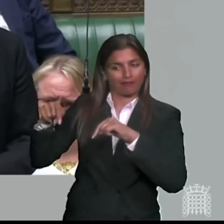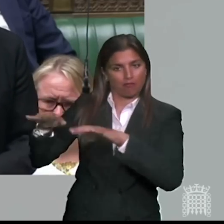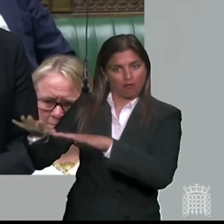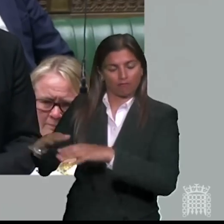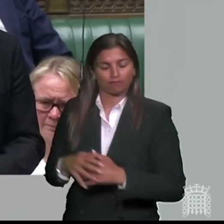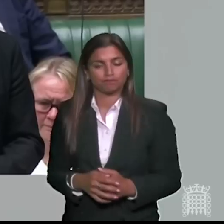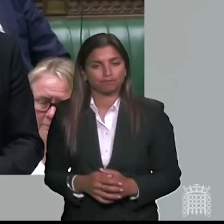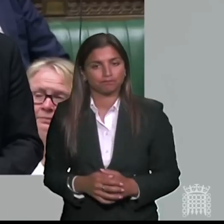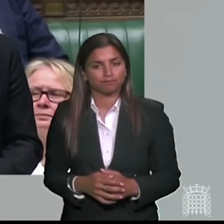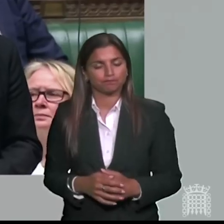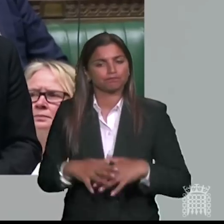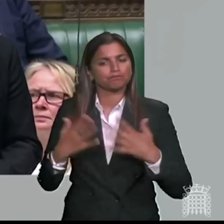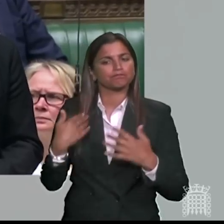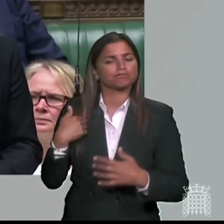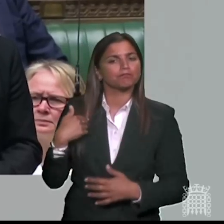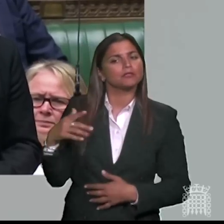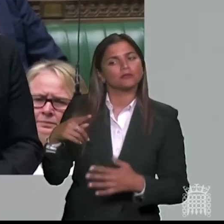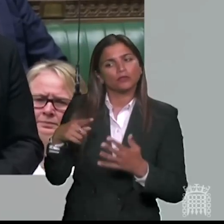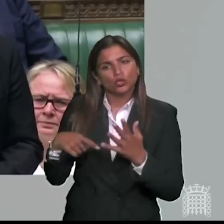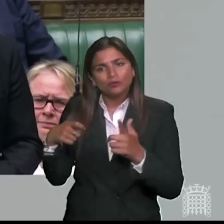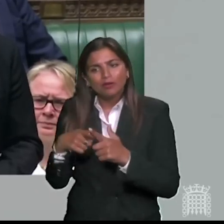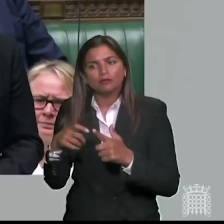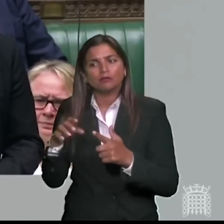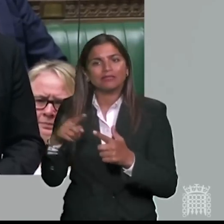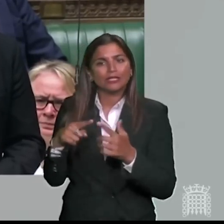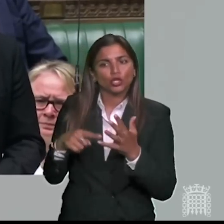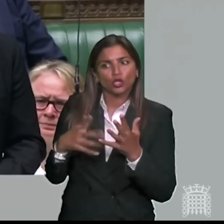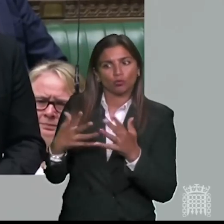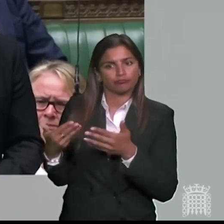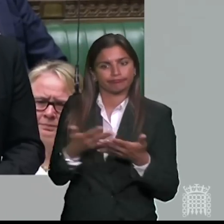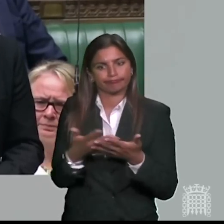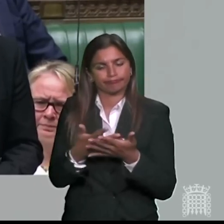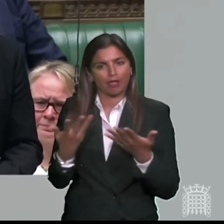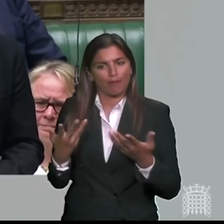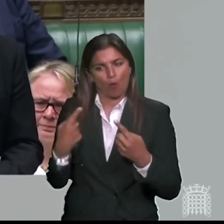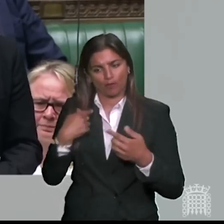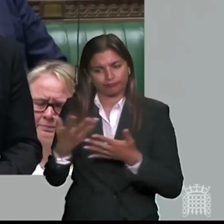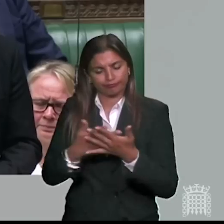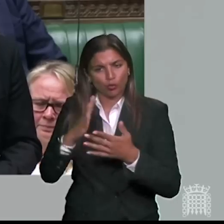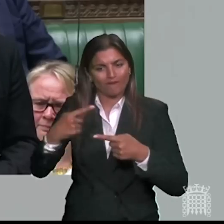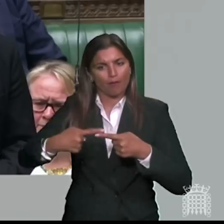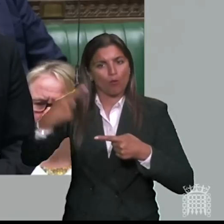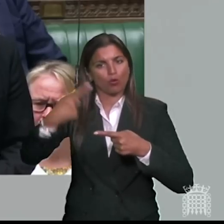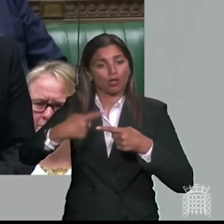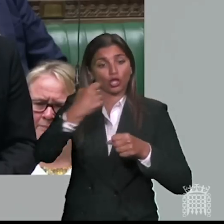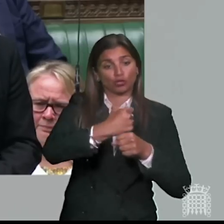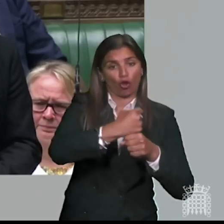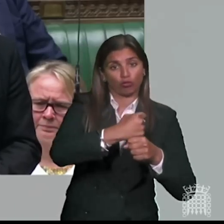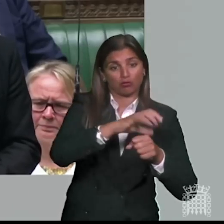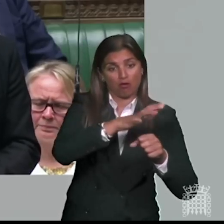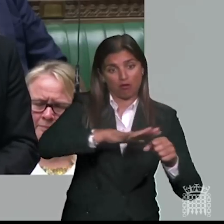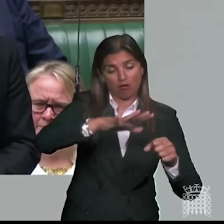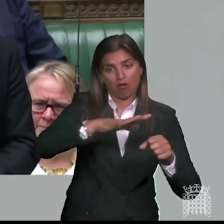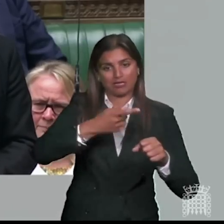the UK-EU negotiations with regard to the border between Gibraltar and Spain continue, that the